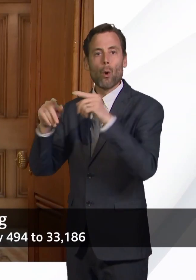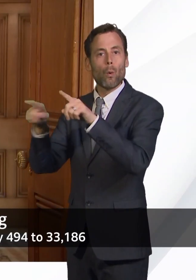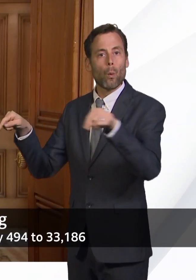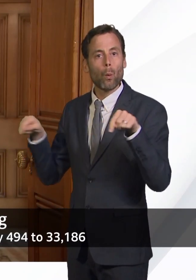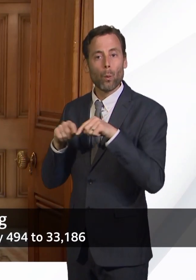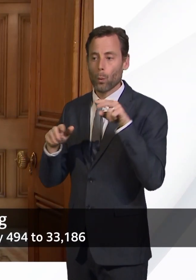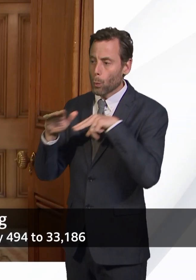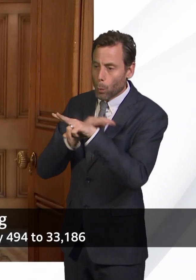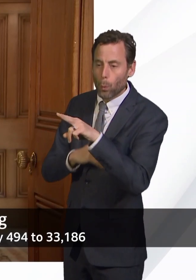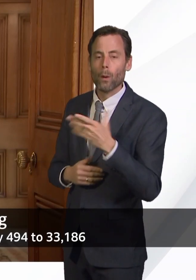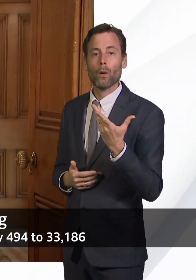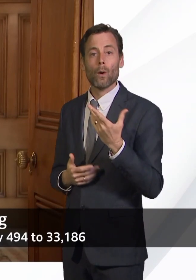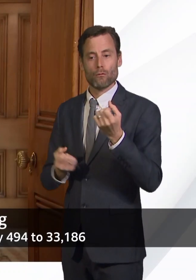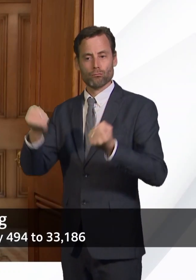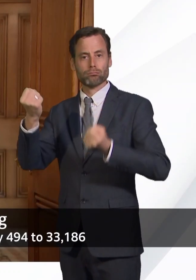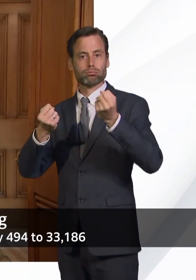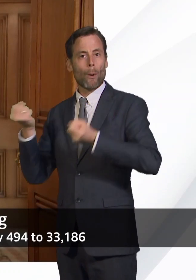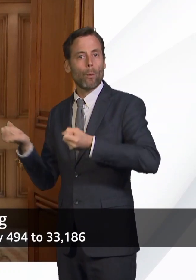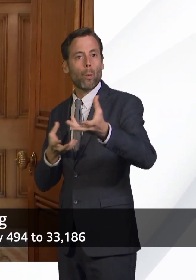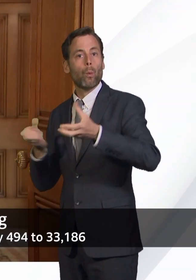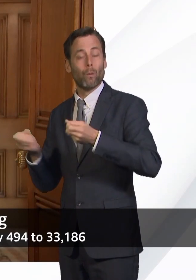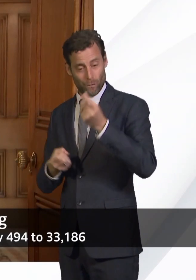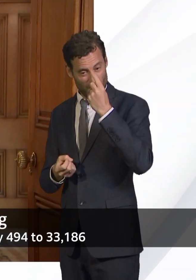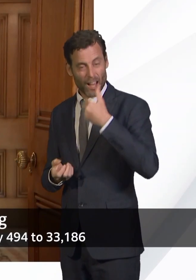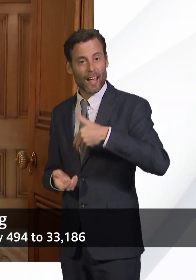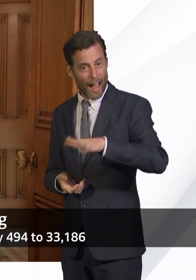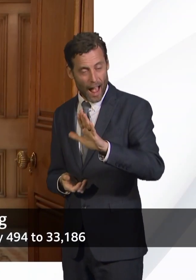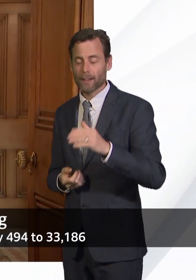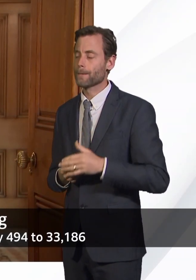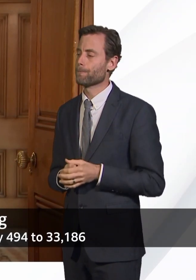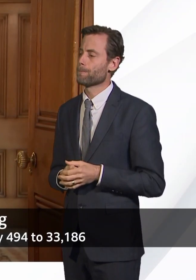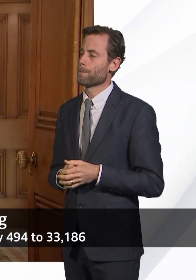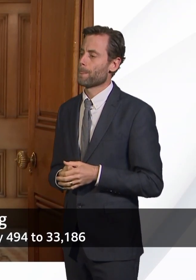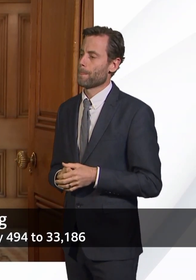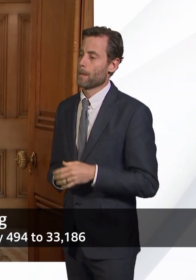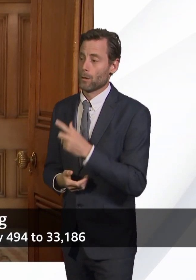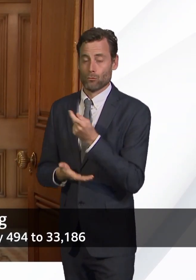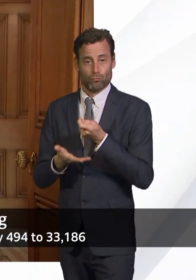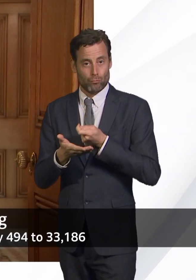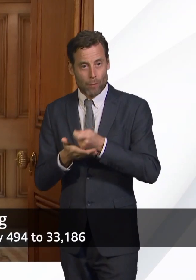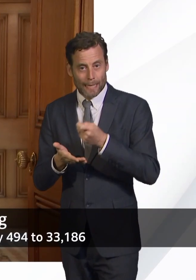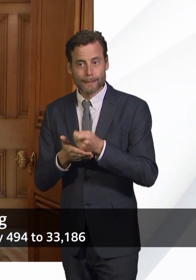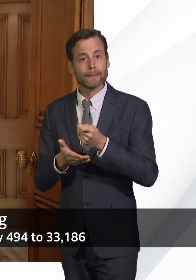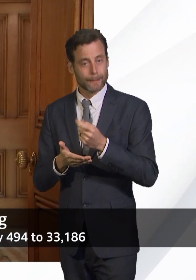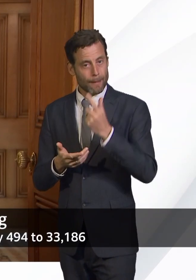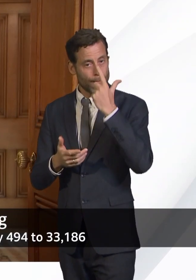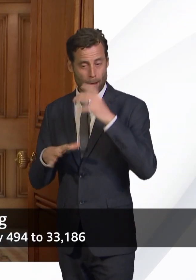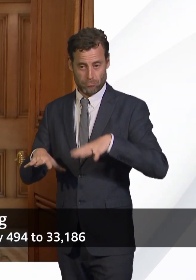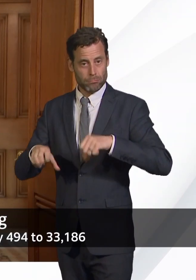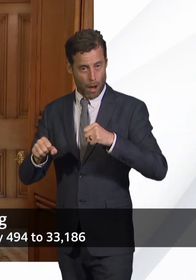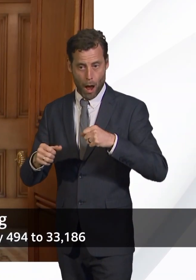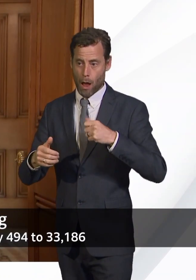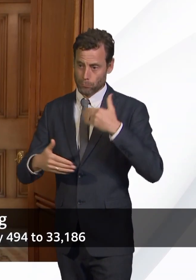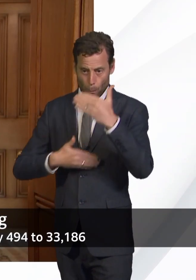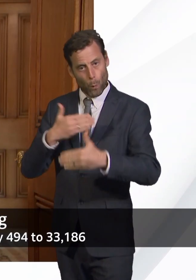the other essential parts of the sales and the lettings process are restarted with immediate